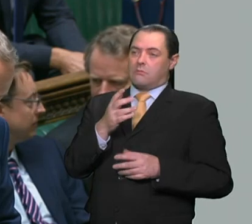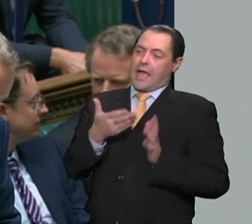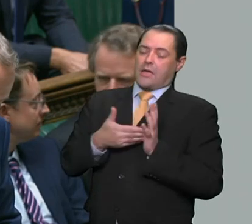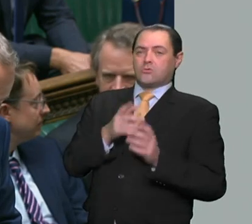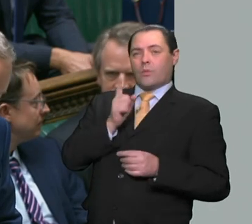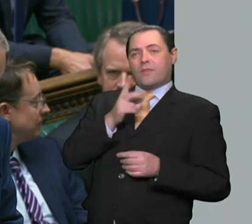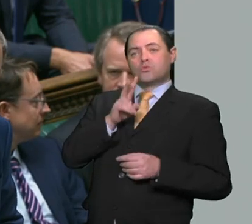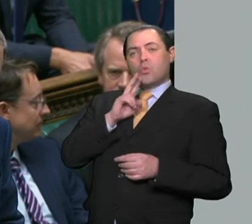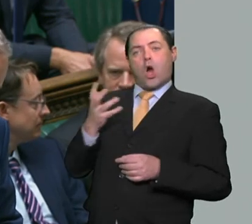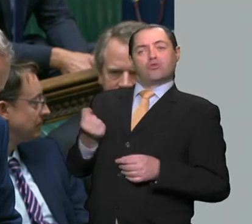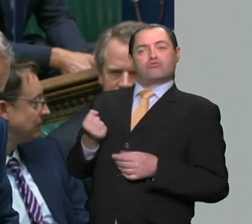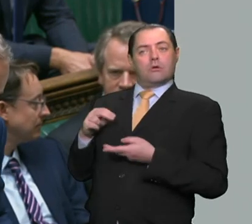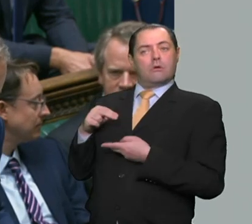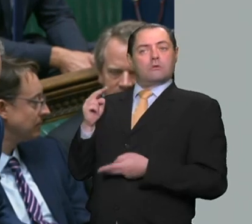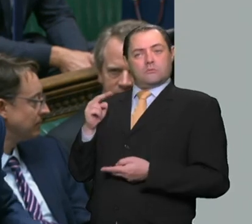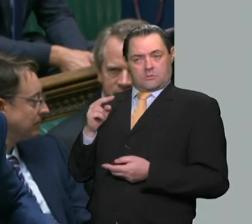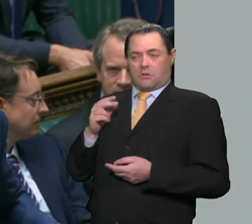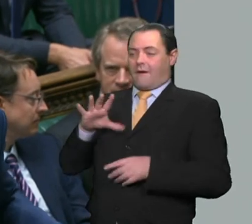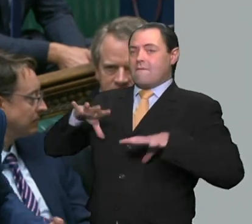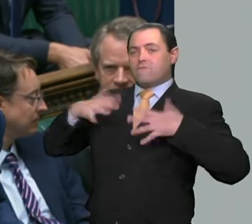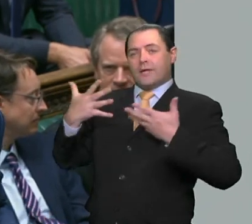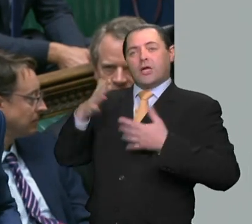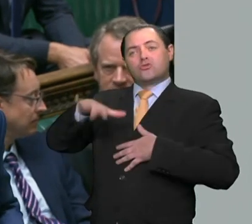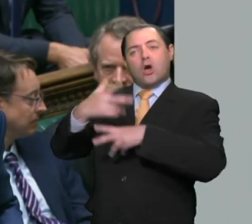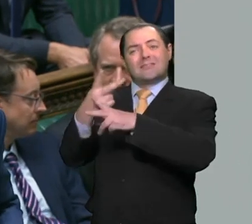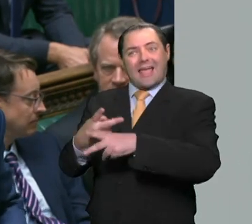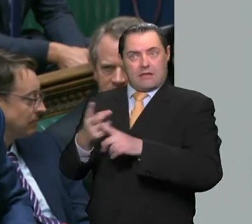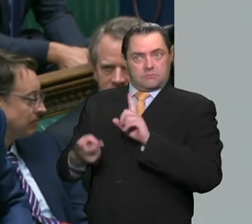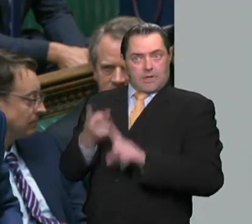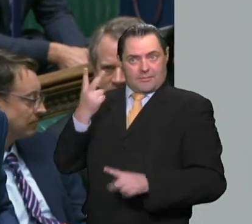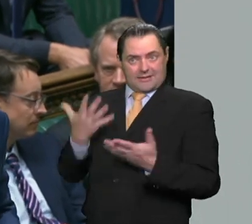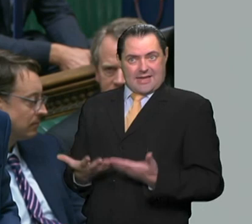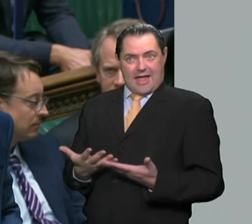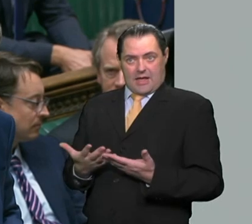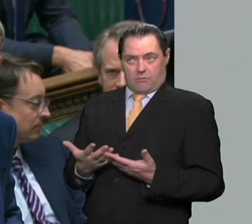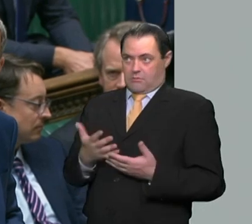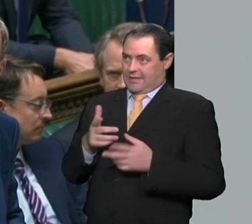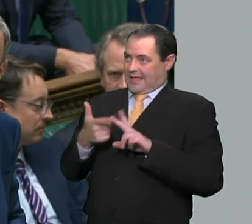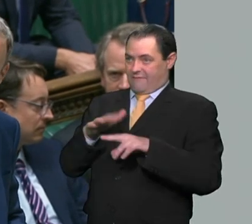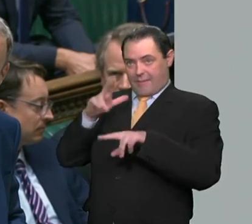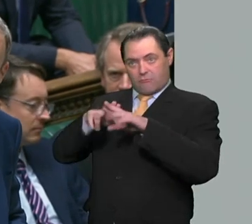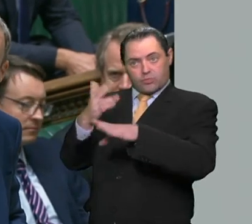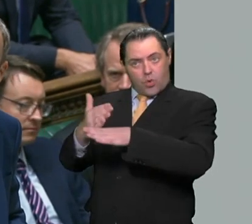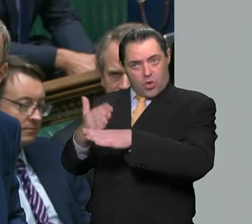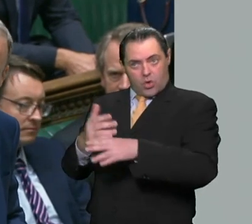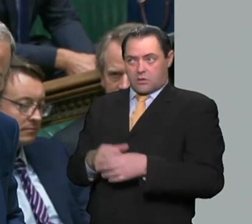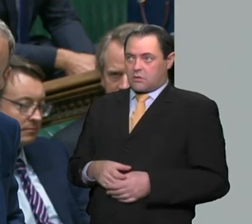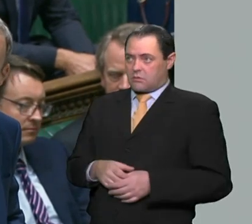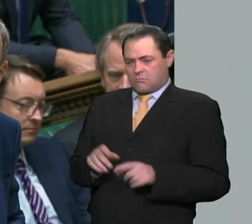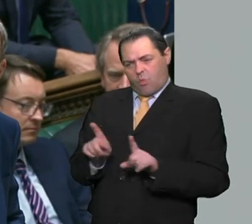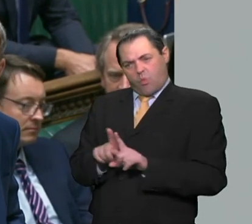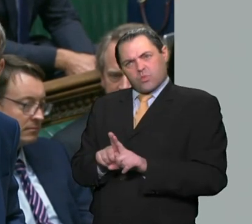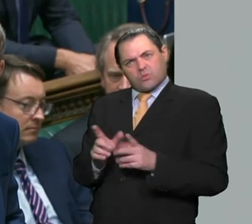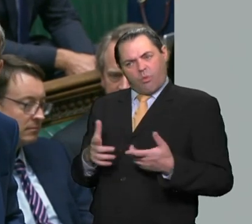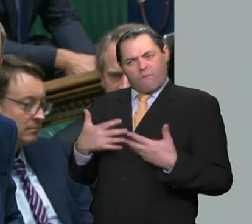£1,200 every year. We've doubled the free childcare for working parents, and frankly, to the Honourable Lady, we're of course